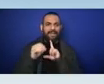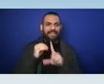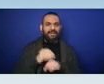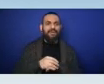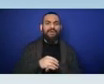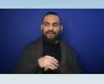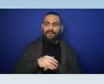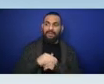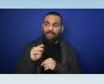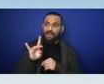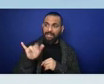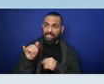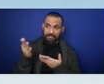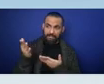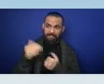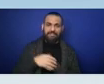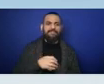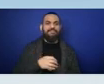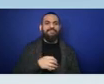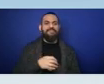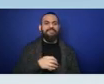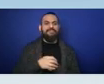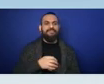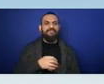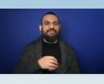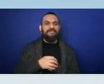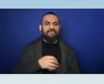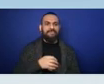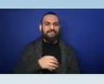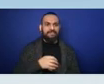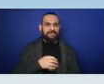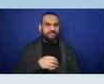asked by the call. Great. Thank you.